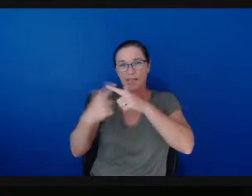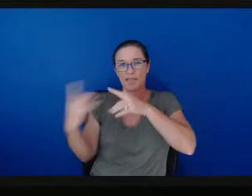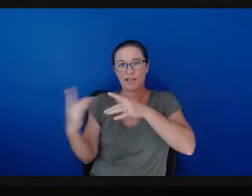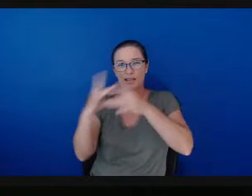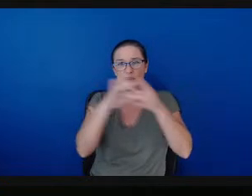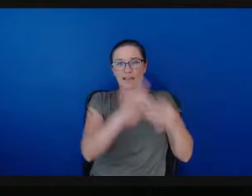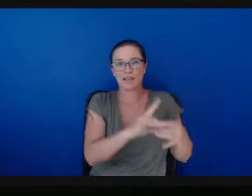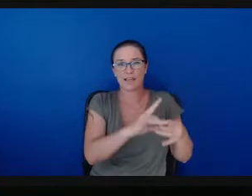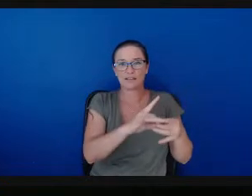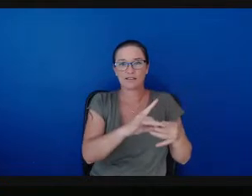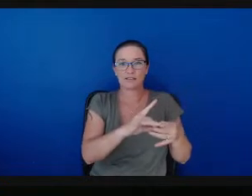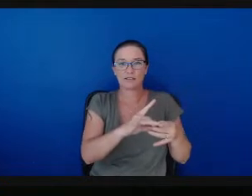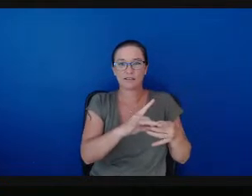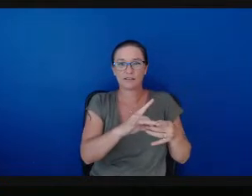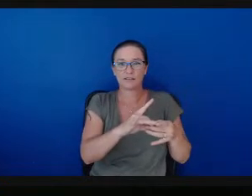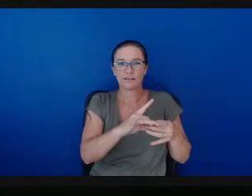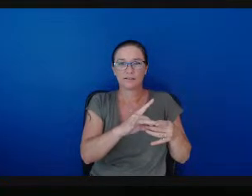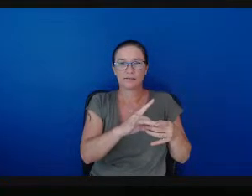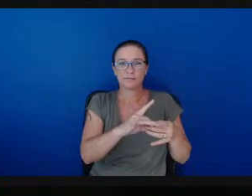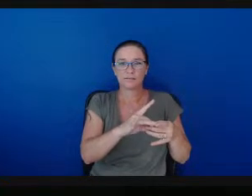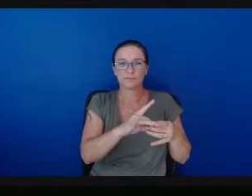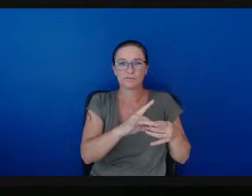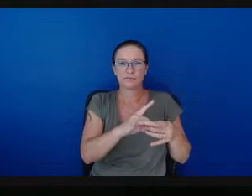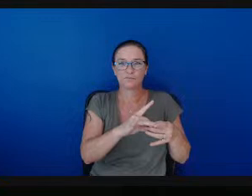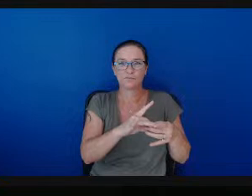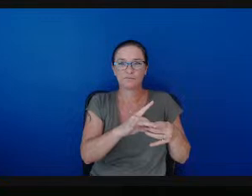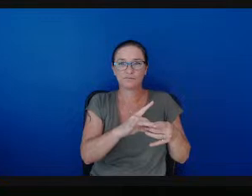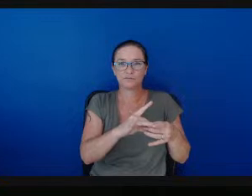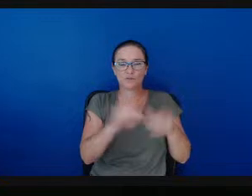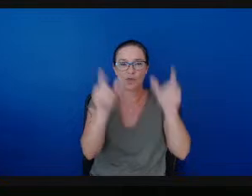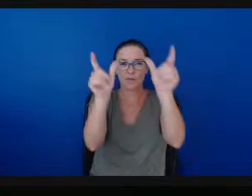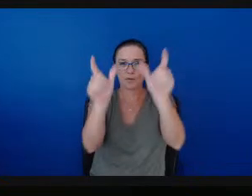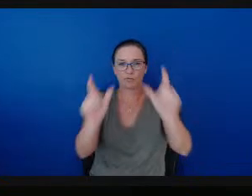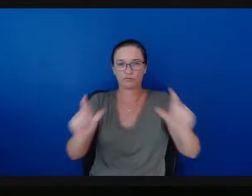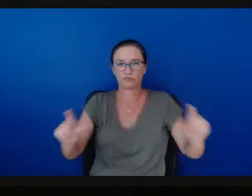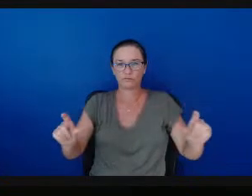the bend in the Southwest Rift Zone. It goes like that. Right? So